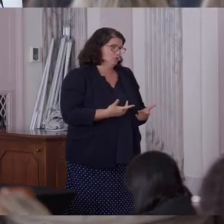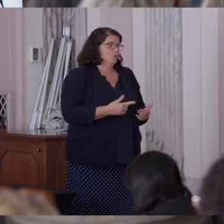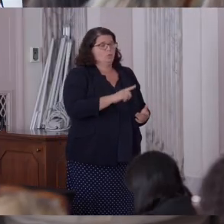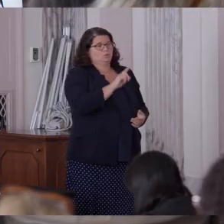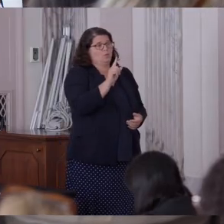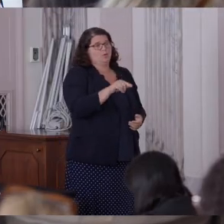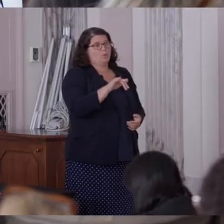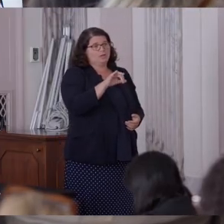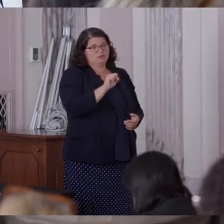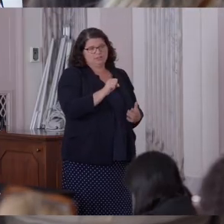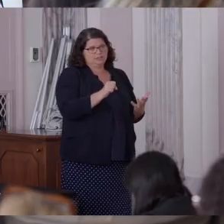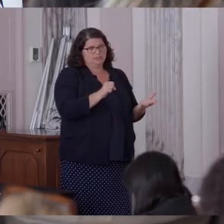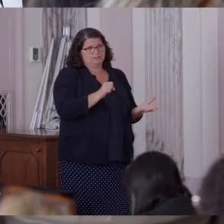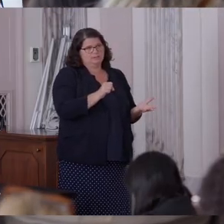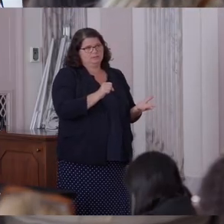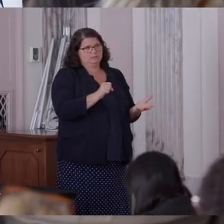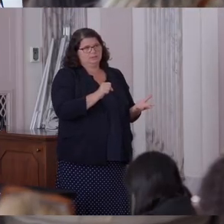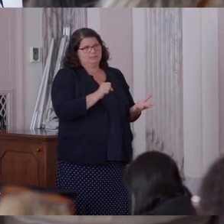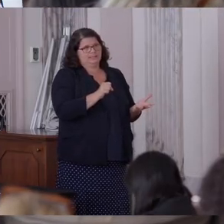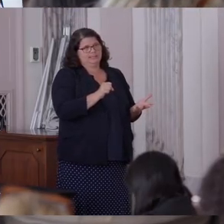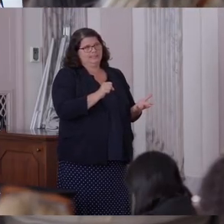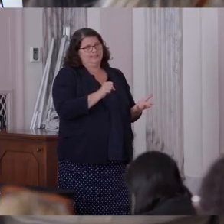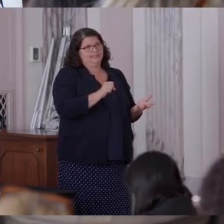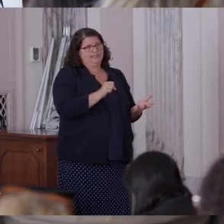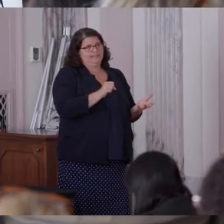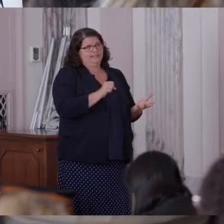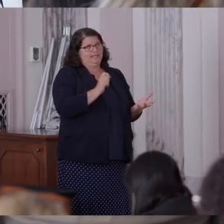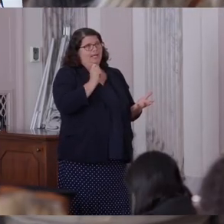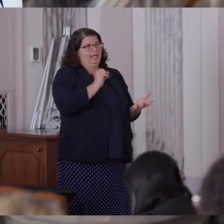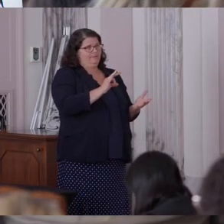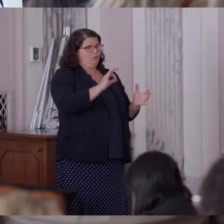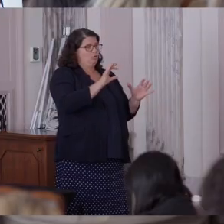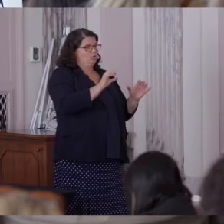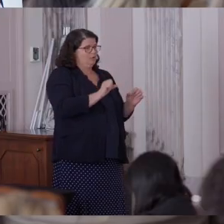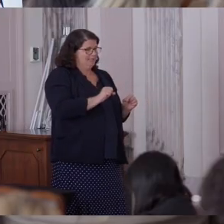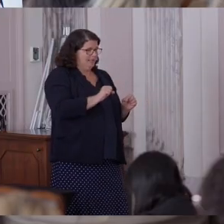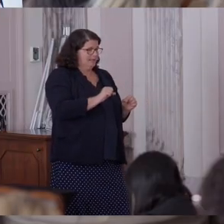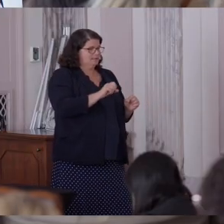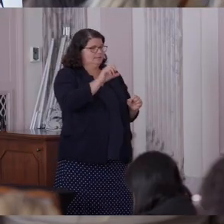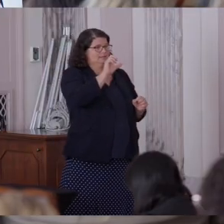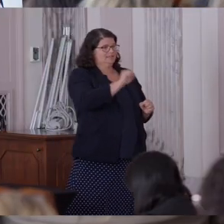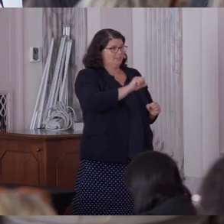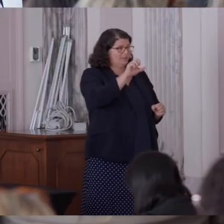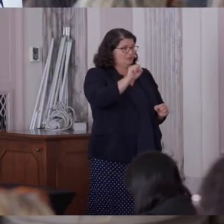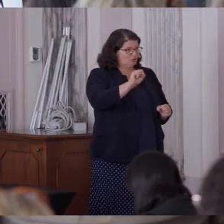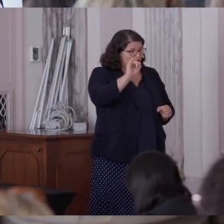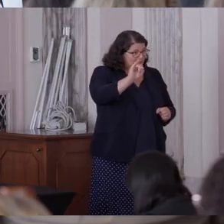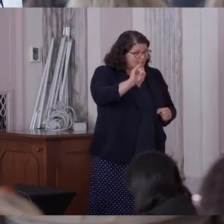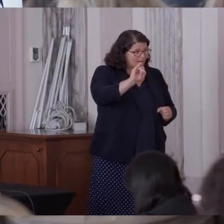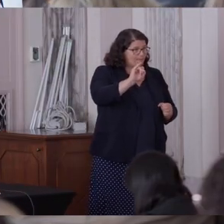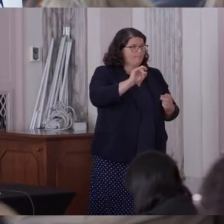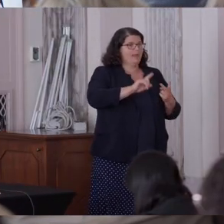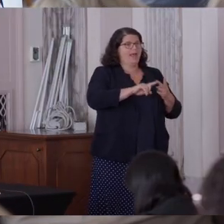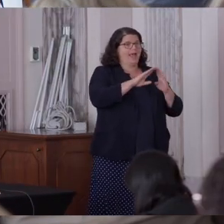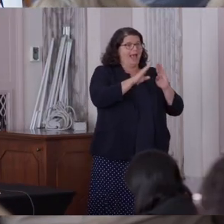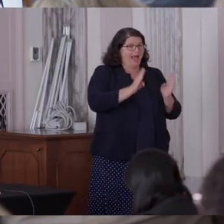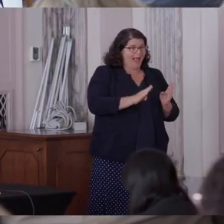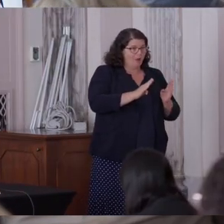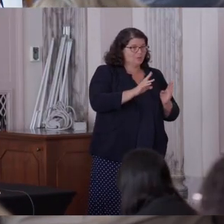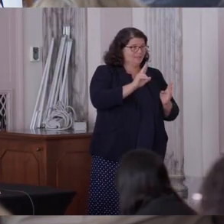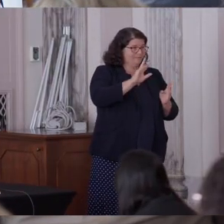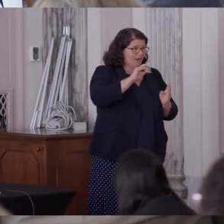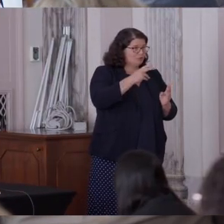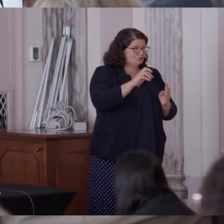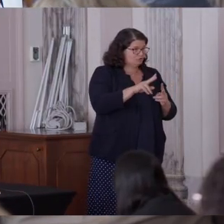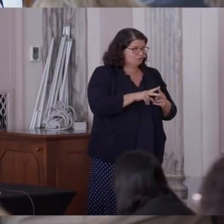if you could get like a supplemental security income, and you could get like a housing voucher, and maybe you don't